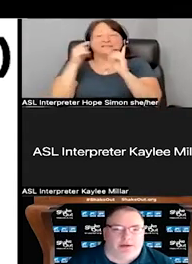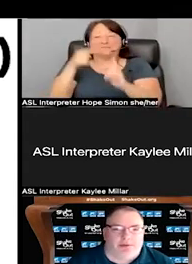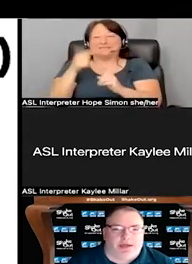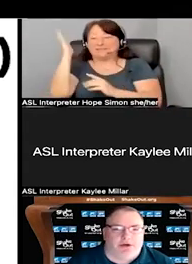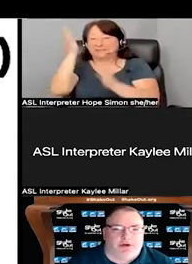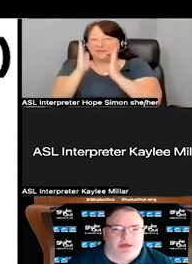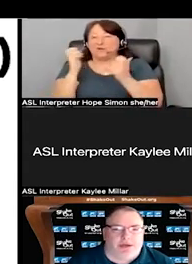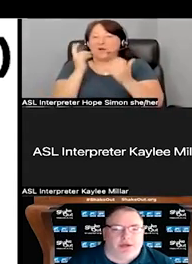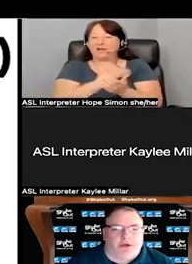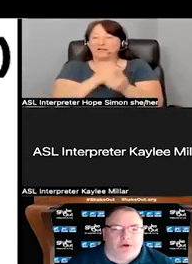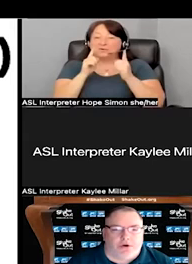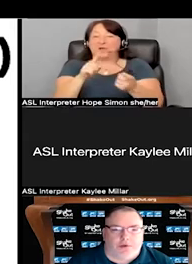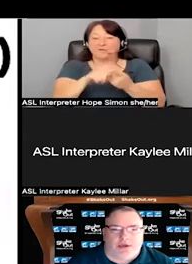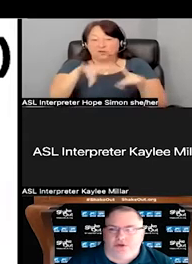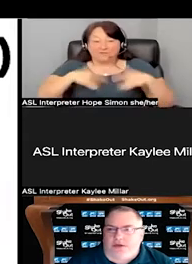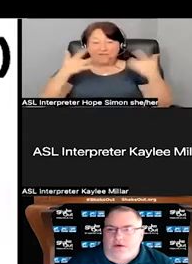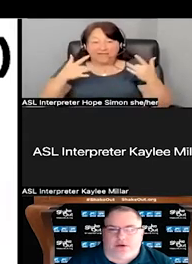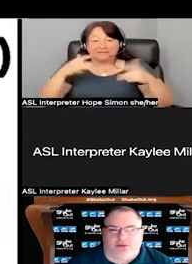to come out and be at your event, go to